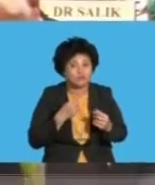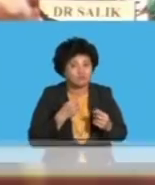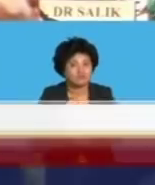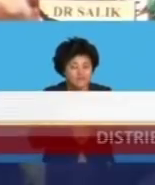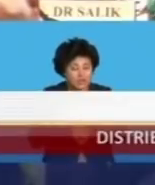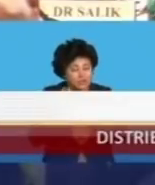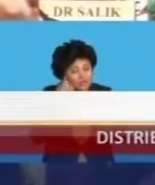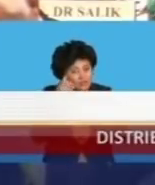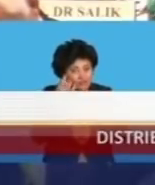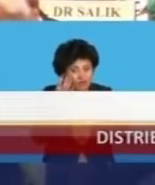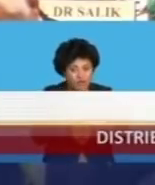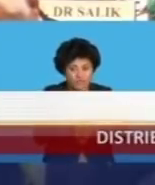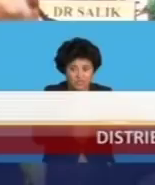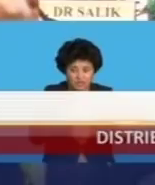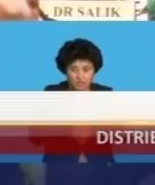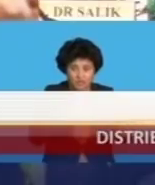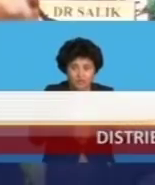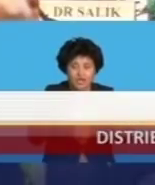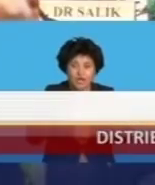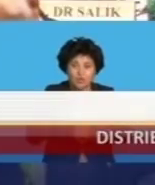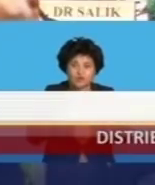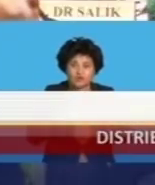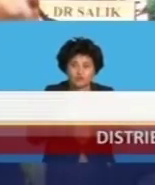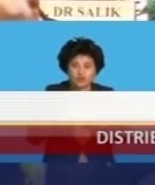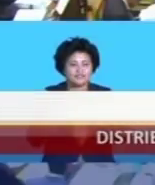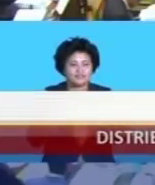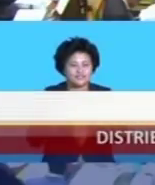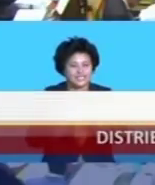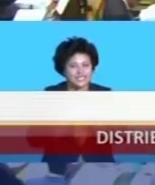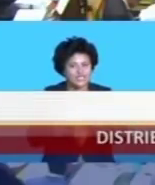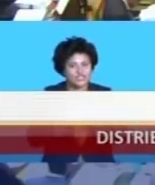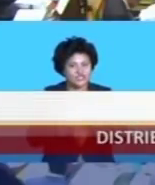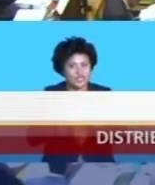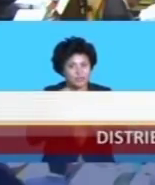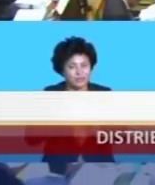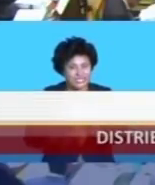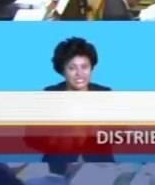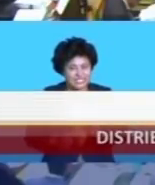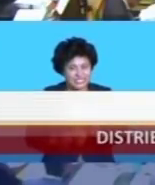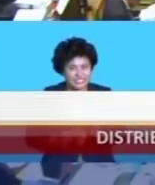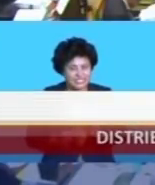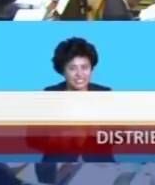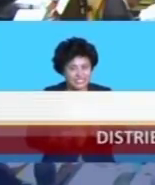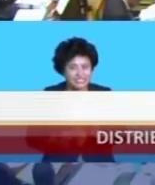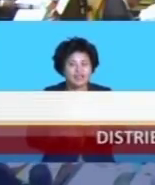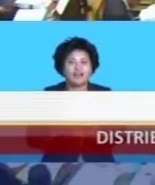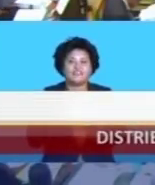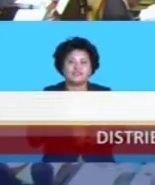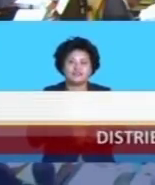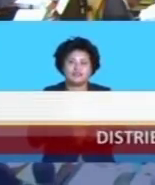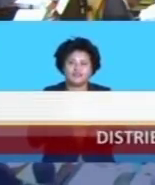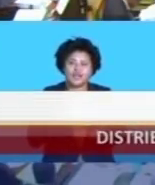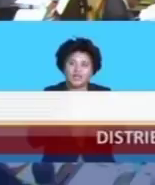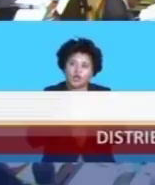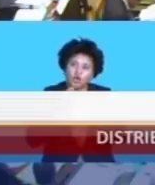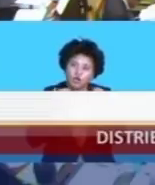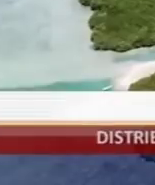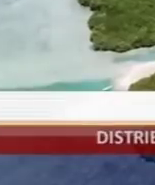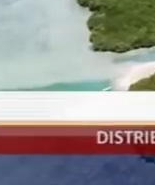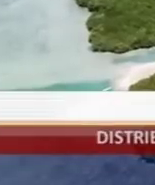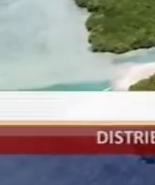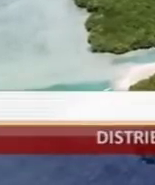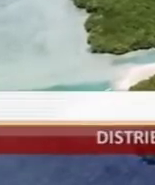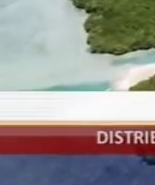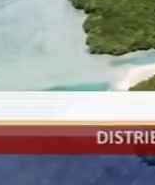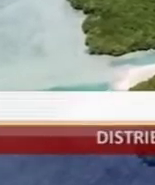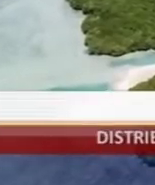Committee on Economic Affairs Chair Vijay Nath says the petition was signed by approximately 446 members of the public